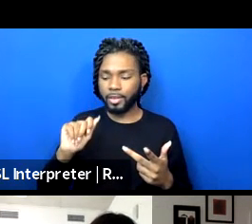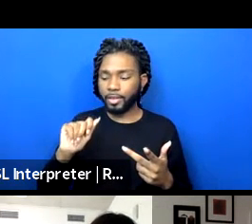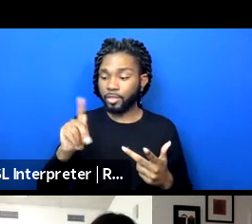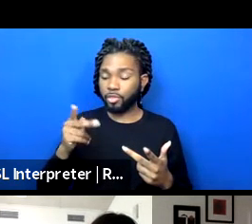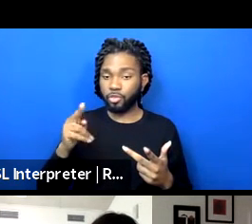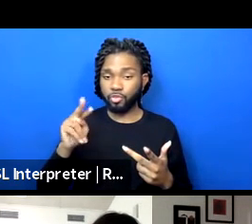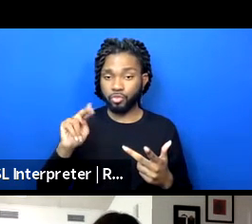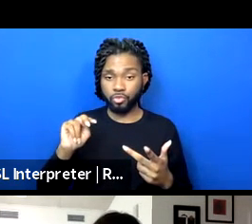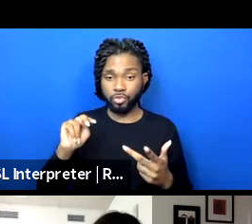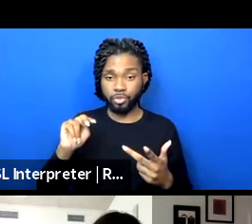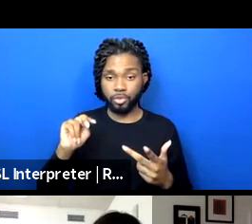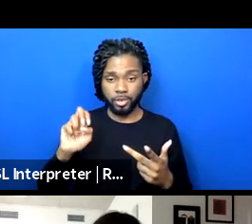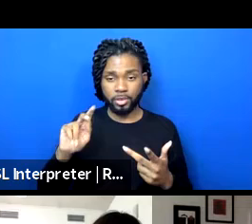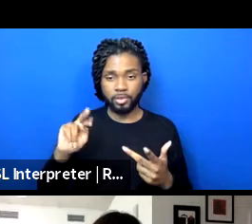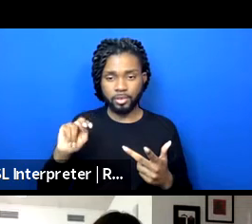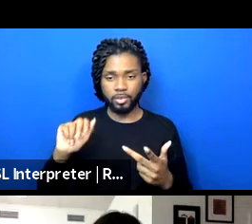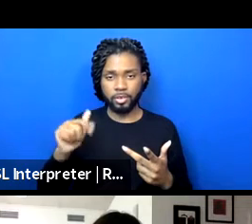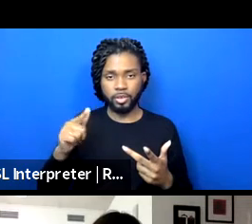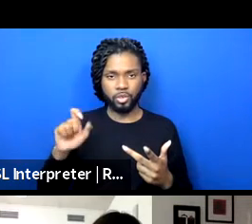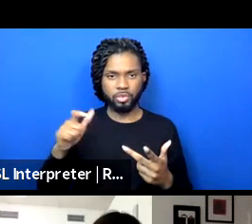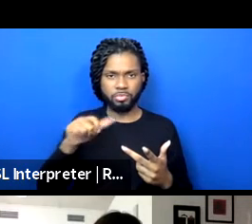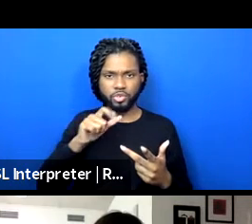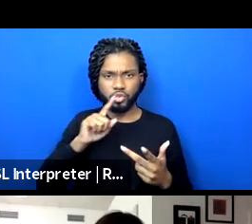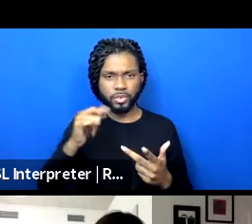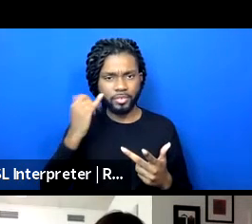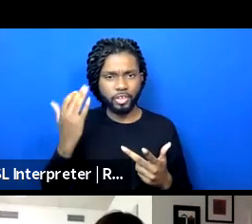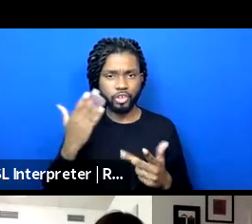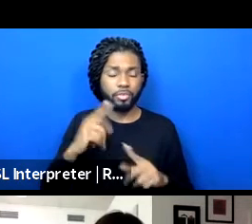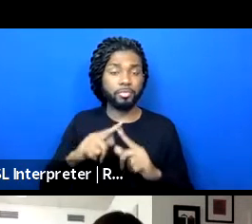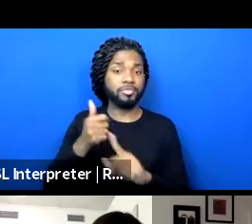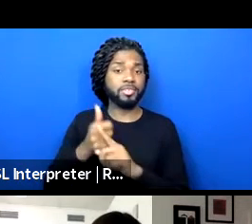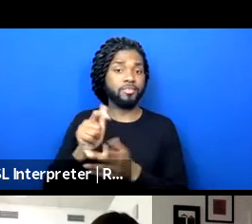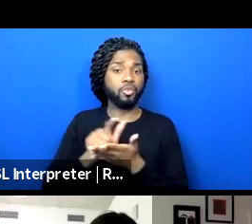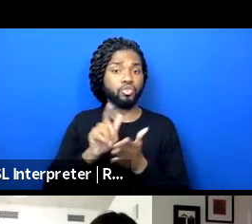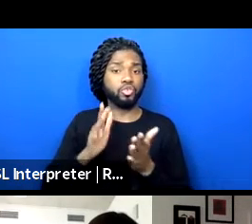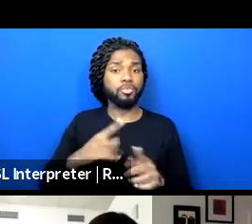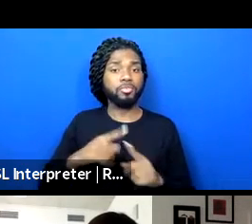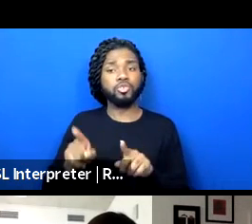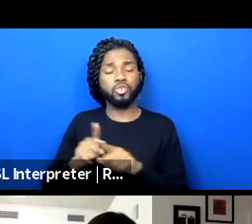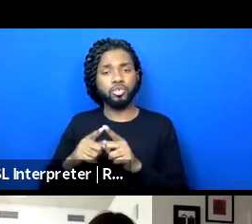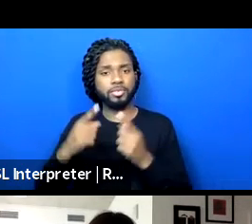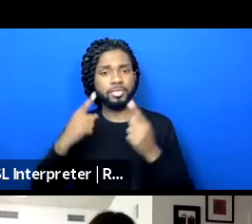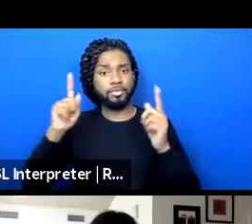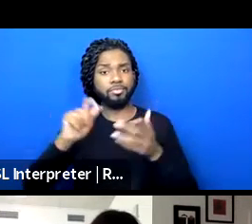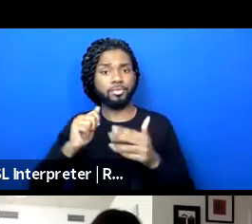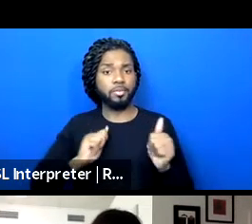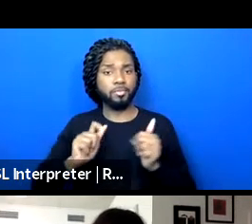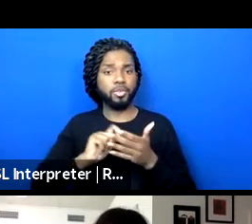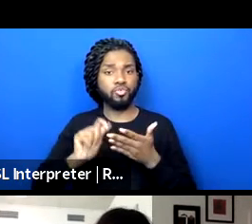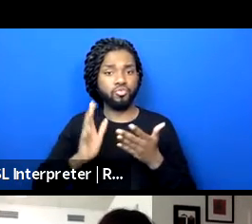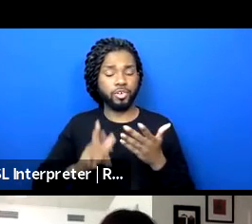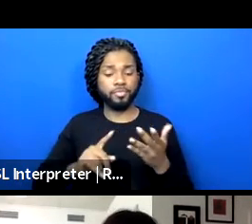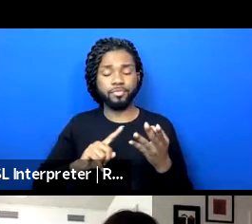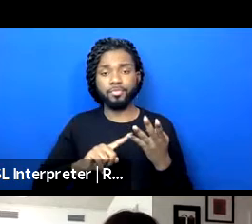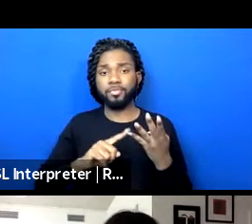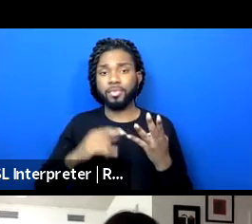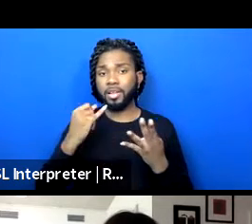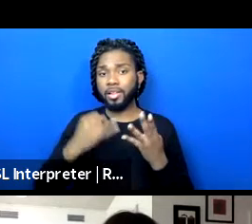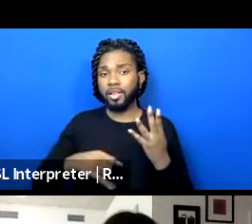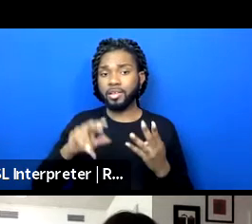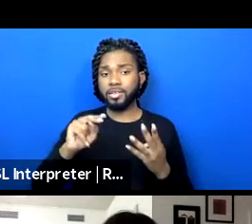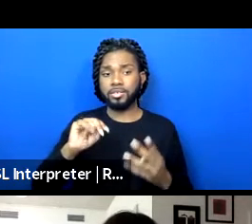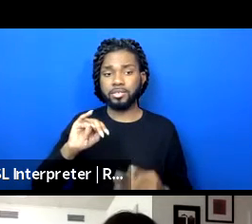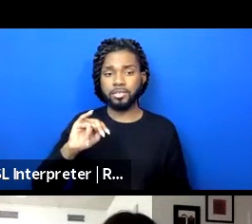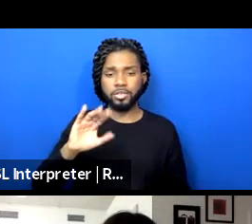room. She is an attorney and an accomplished playwright. And then last, Nicole